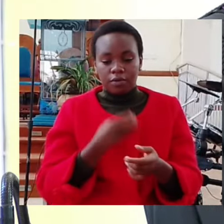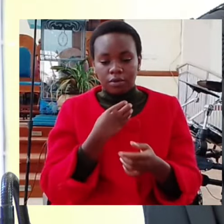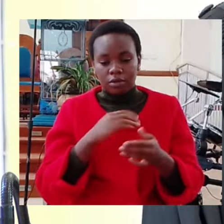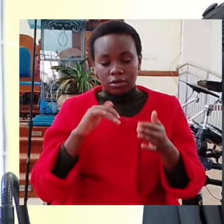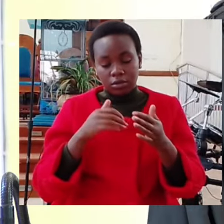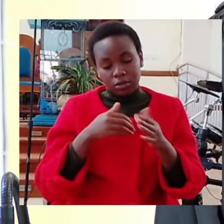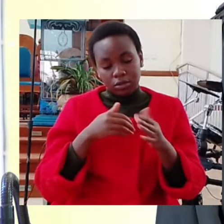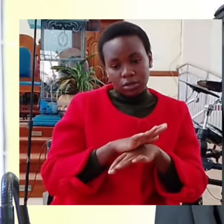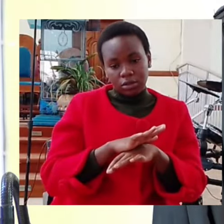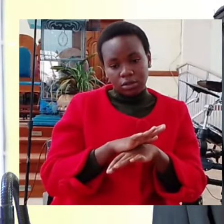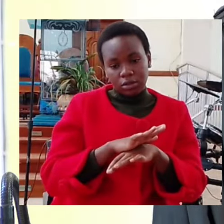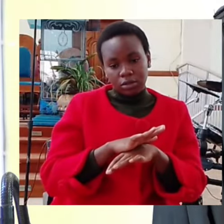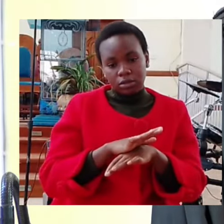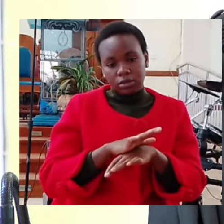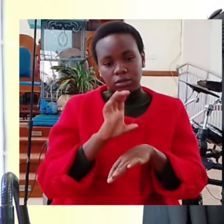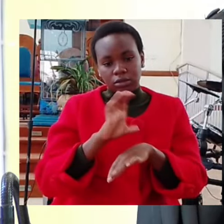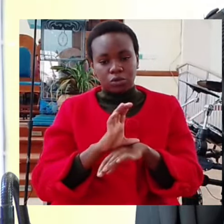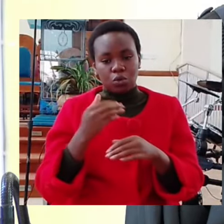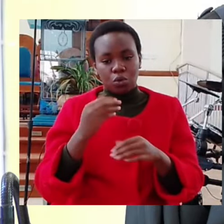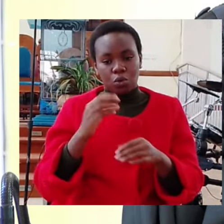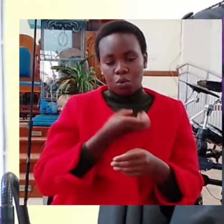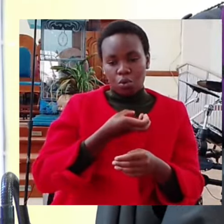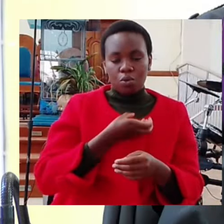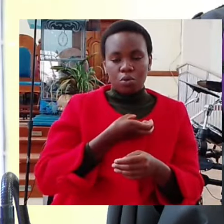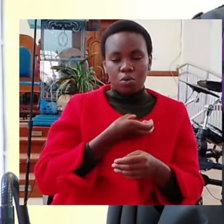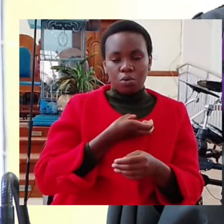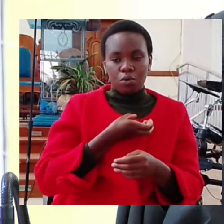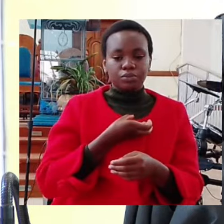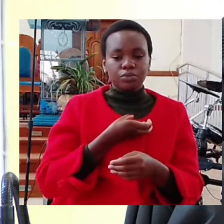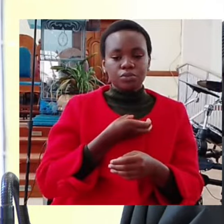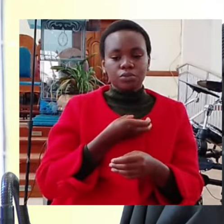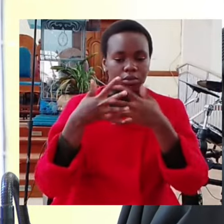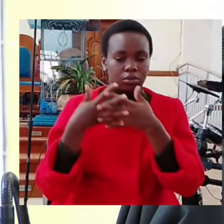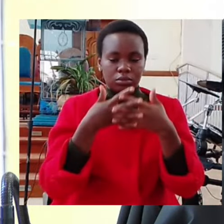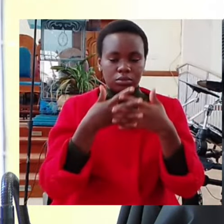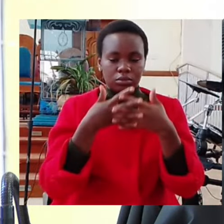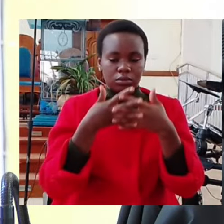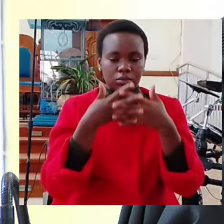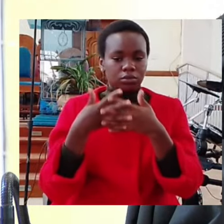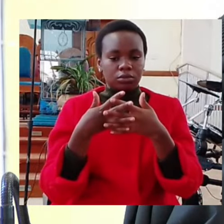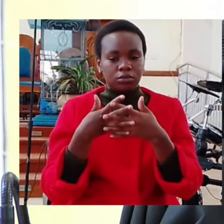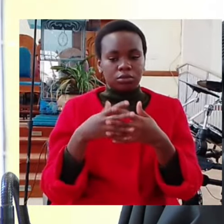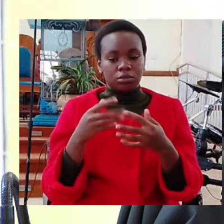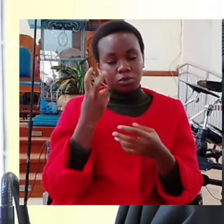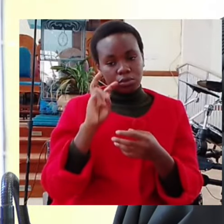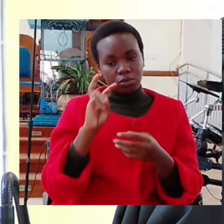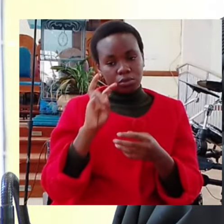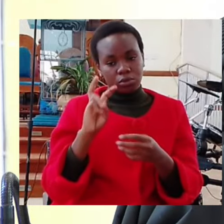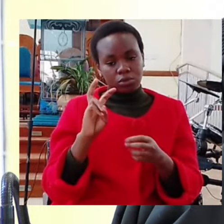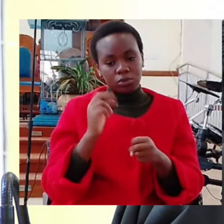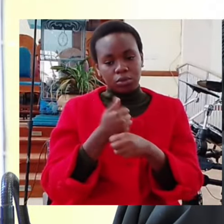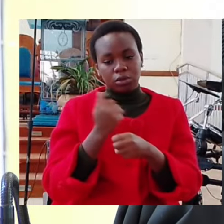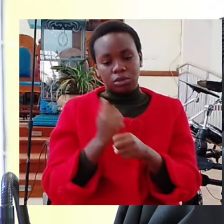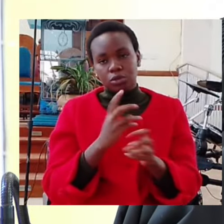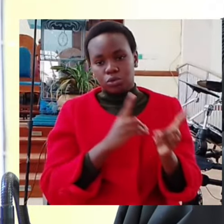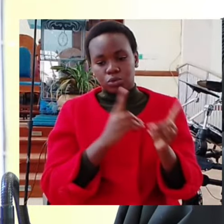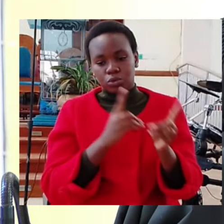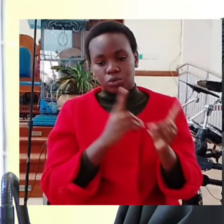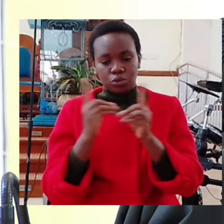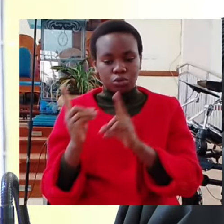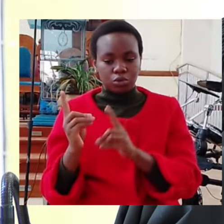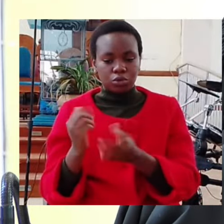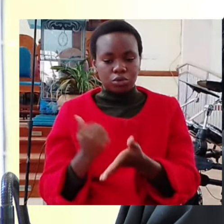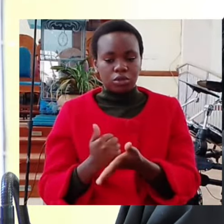wao. Matumetuo ni kanitha wao all the way from America. Moke mone mawira marea kanitha wao. Rate idhani ya na idhue